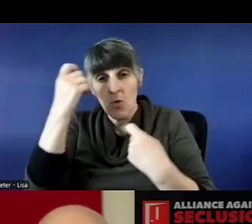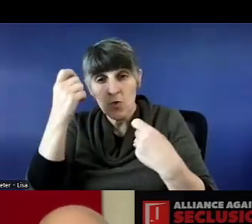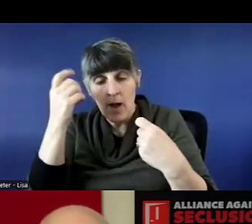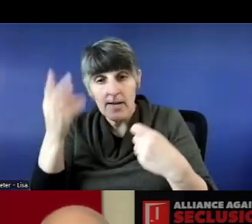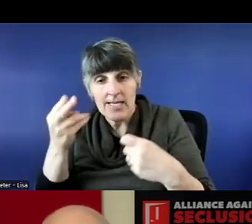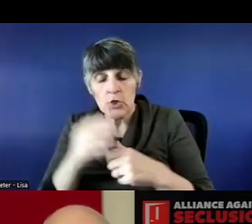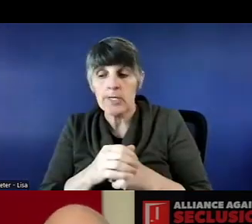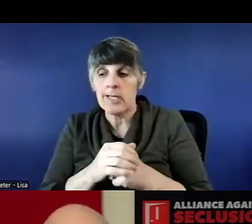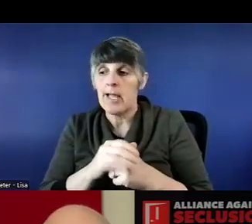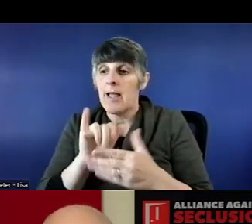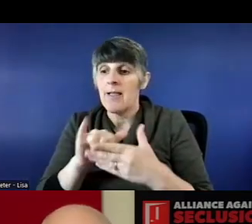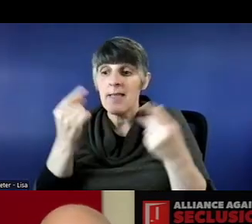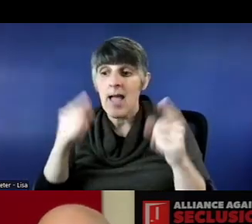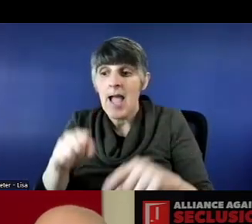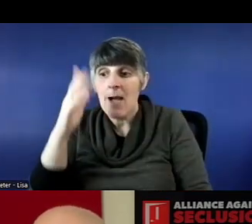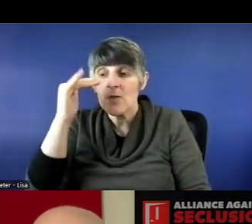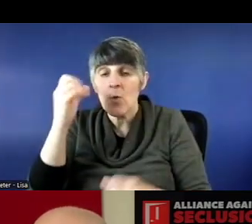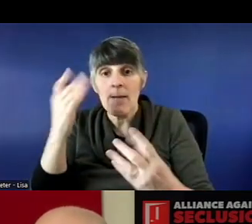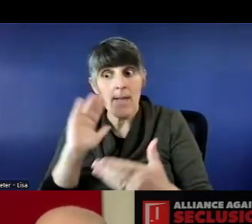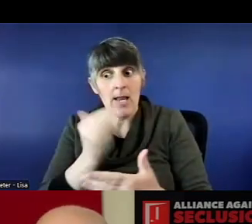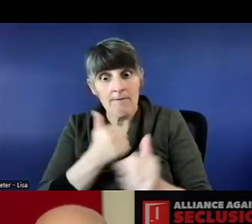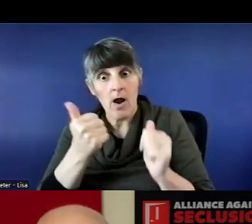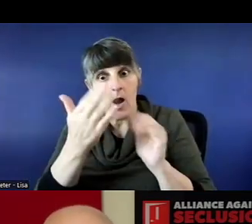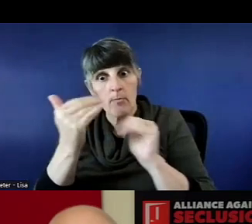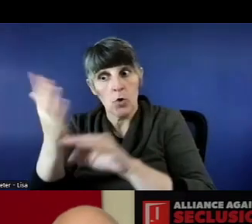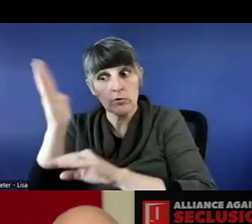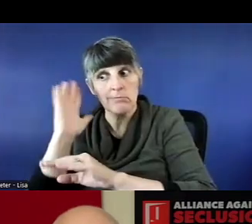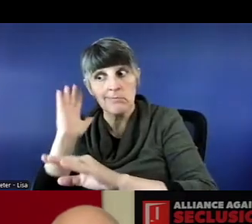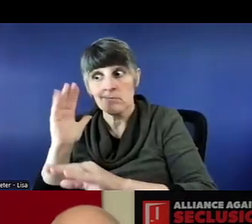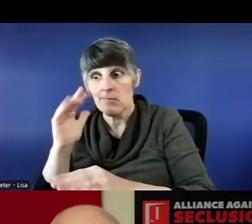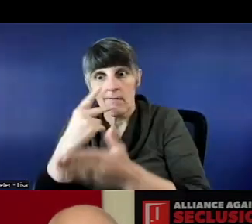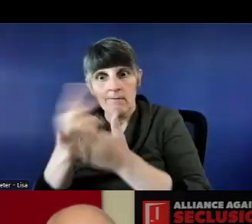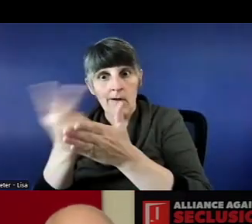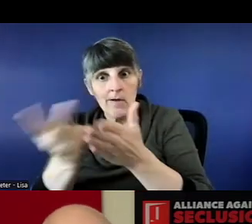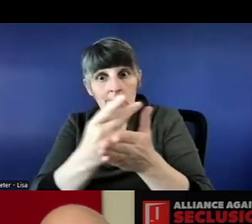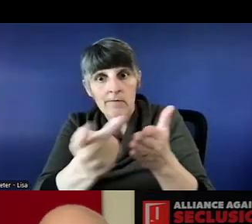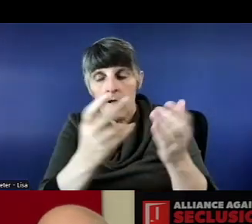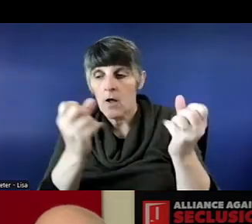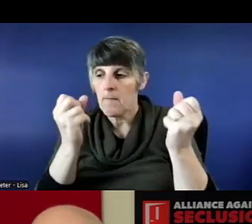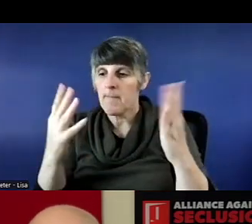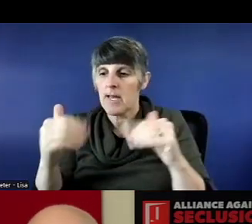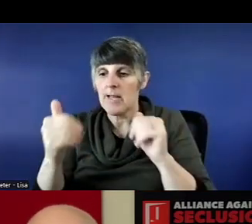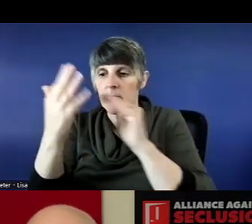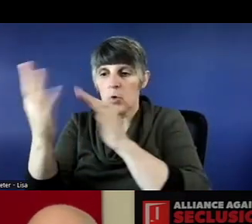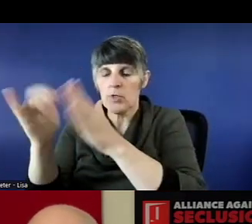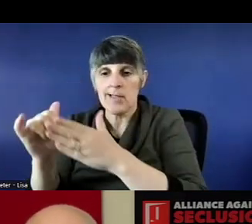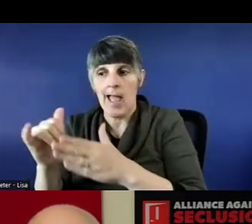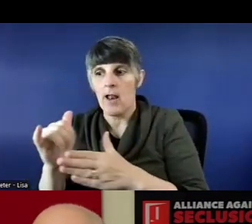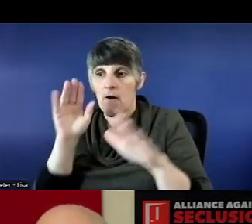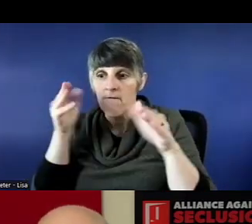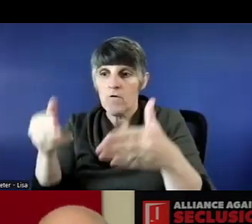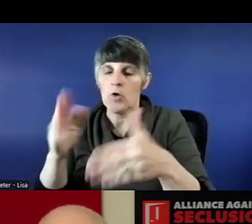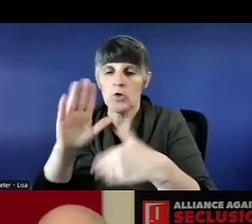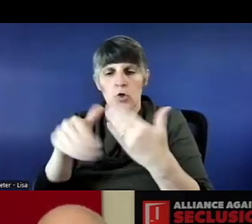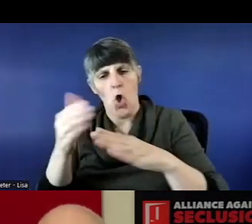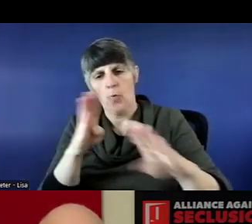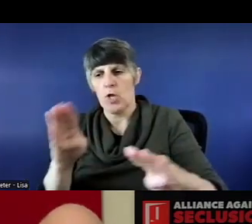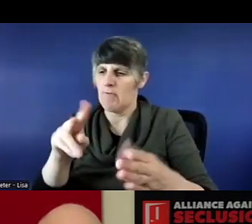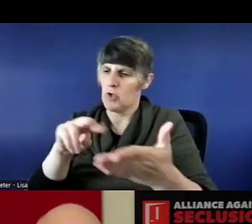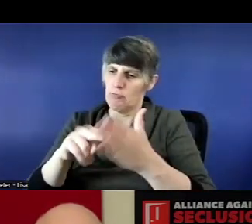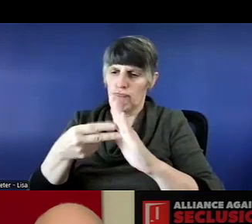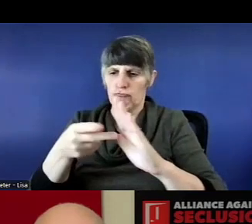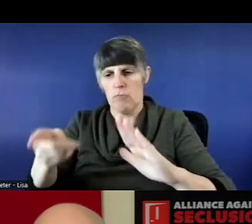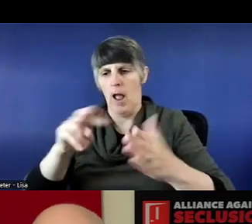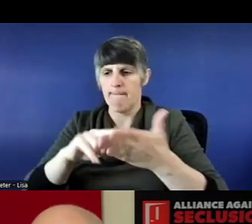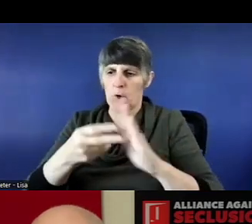part because of many of the approaches that we have that aren't working. Many of the approaches that are focused on, kind of the idea that all behavior is intentional,